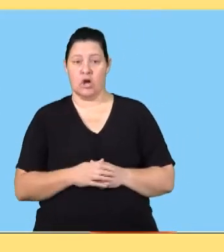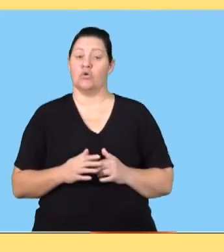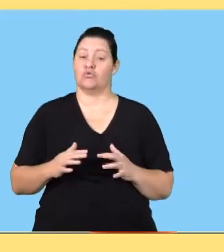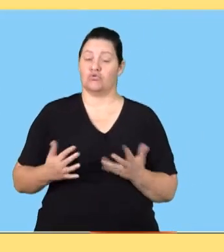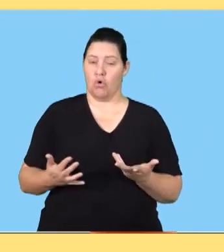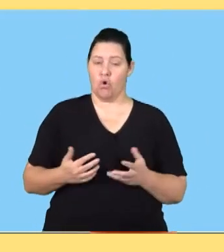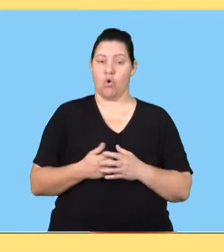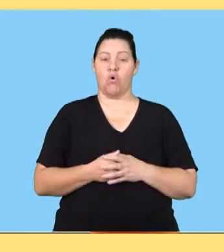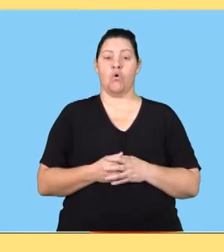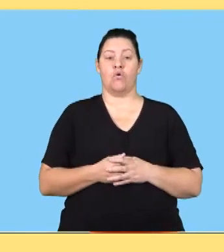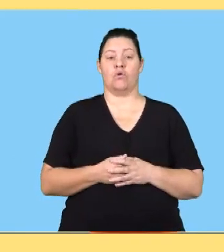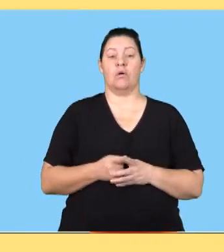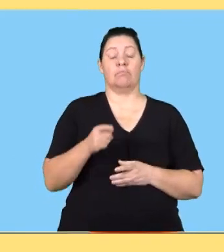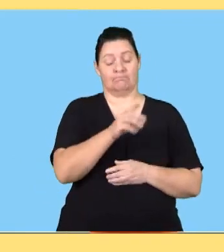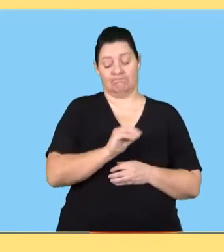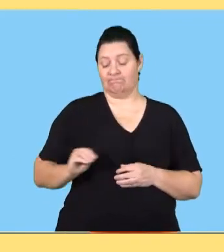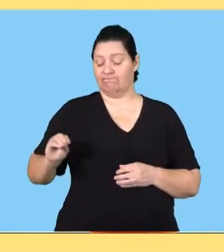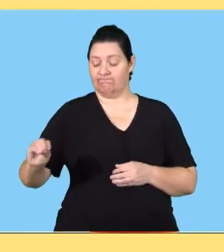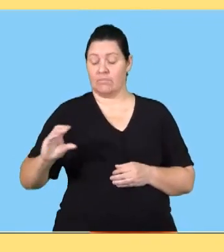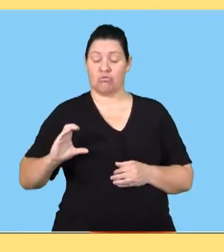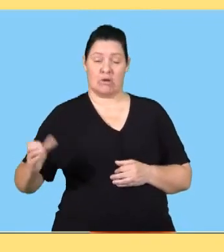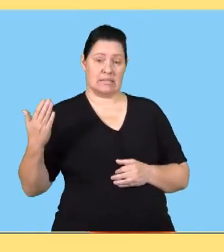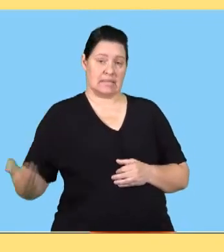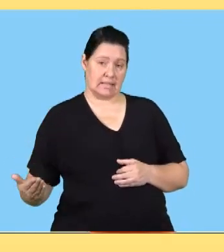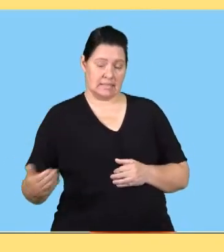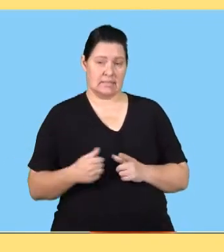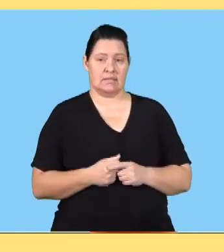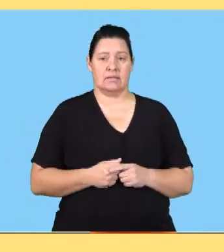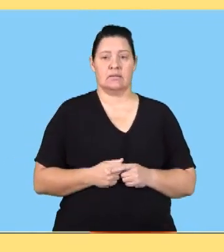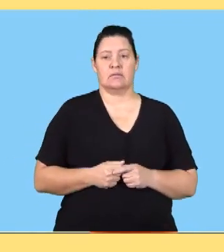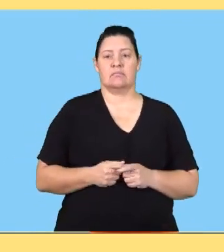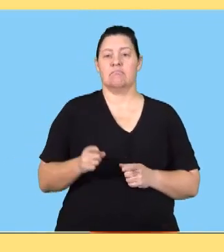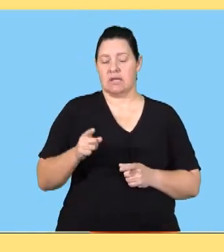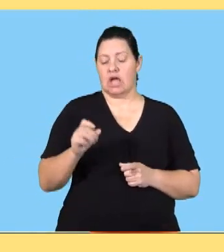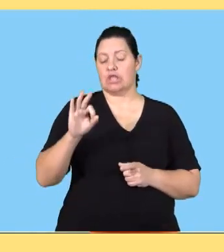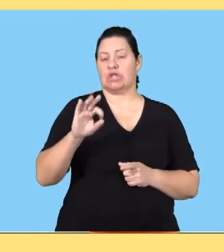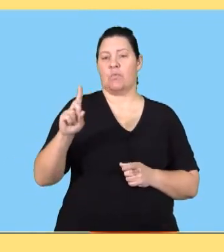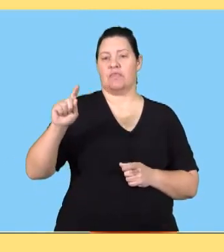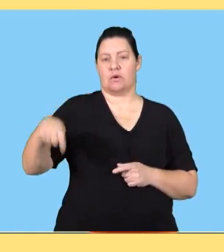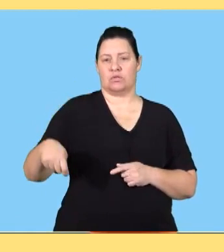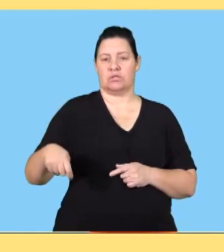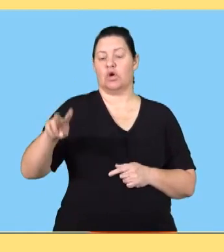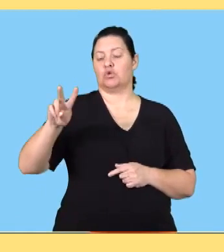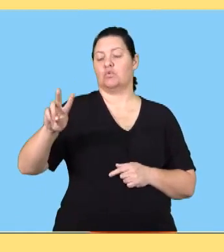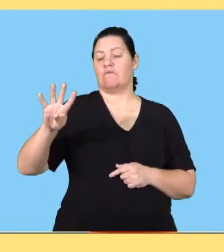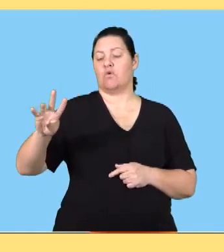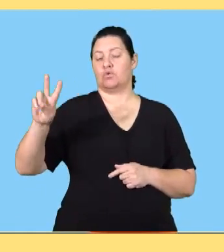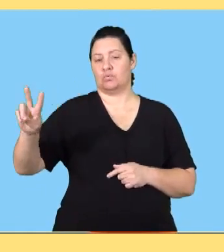credit. So my creditors control is going to go to the credit side, and it will be